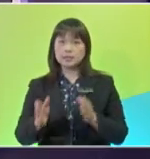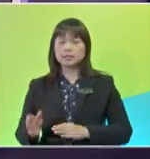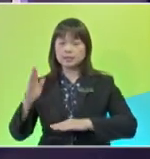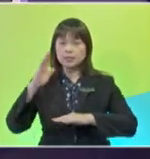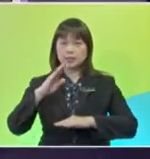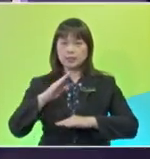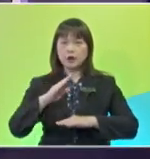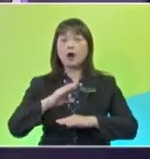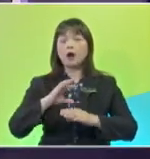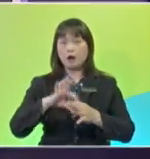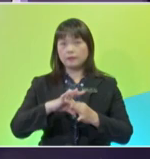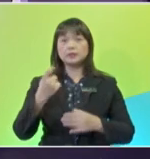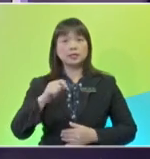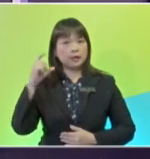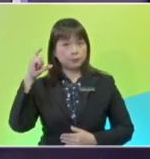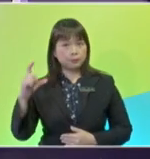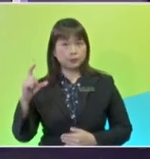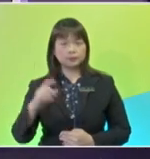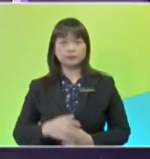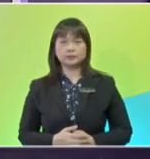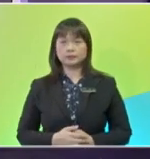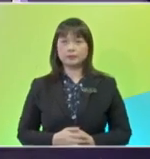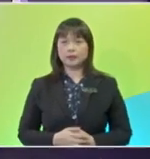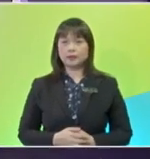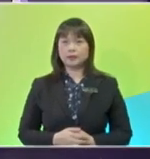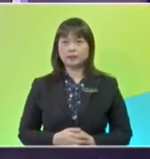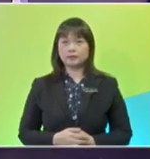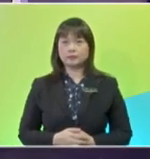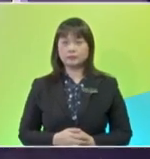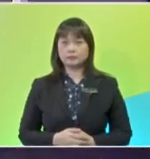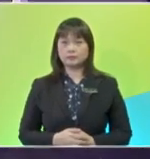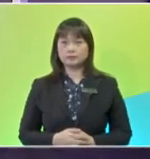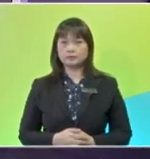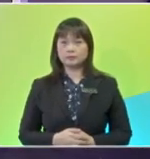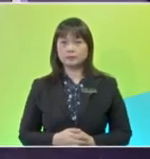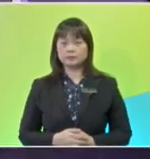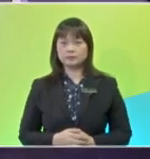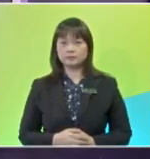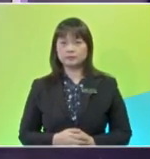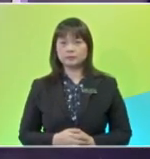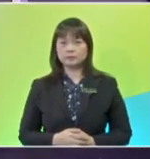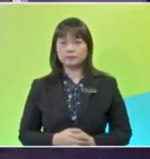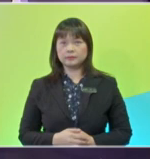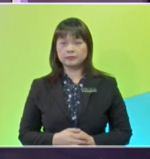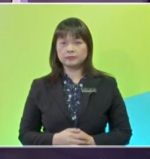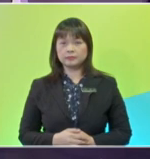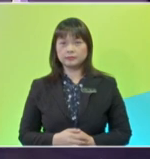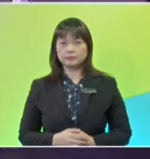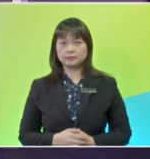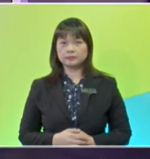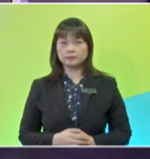studio using our moon and also the sunlight as torchlight. Huh? All right,